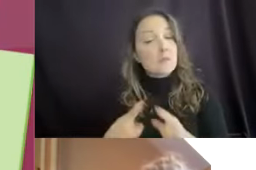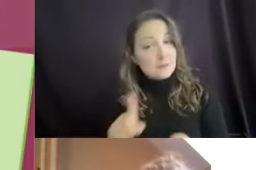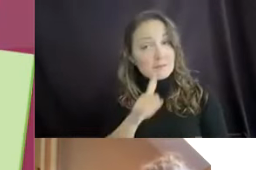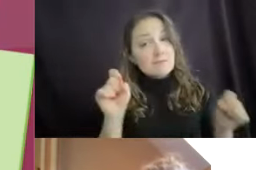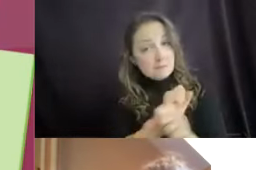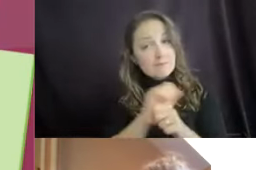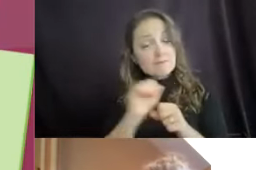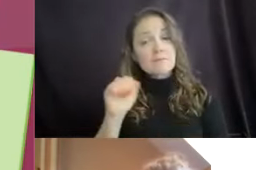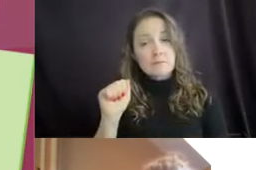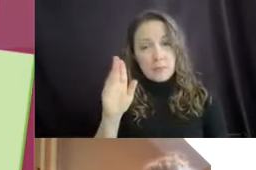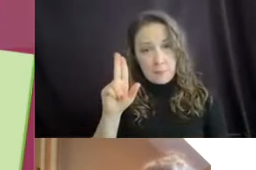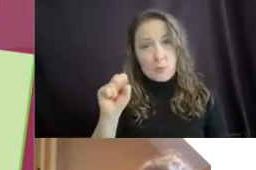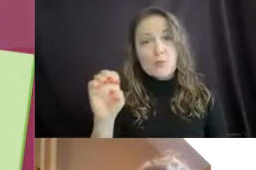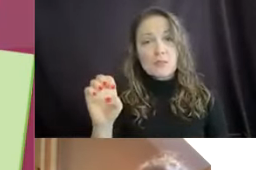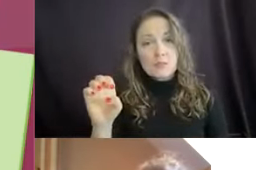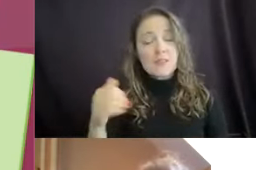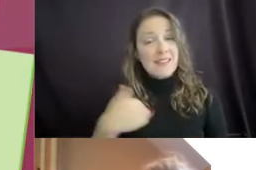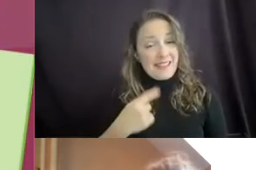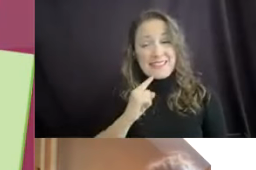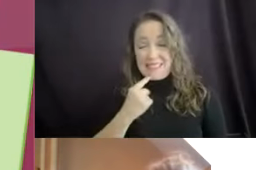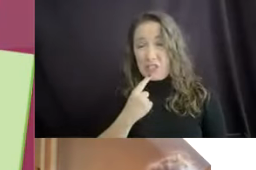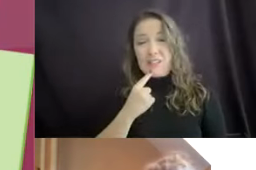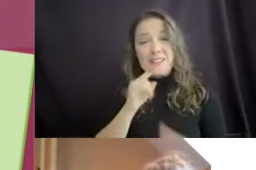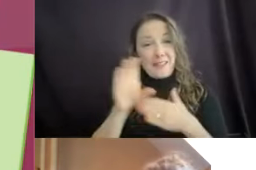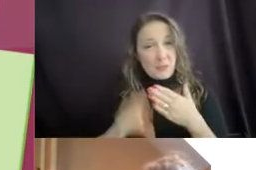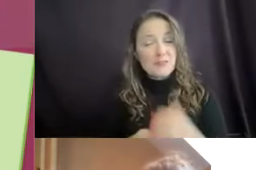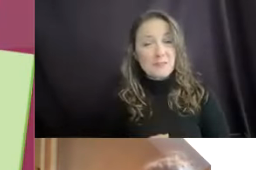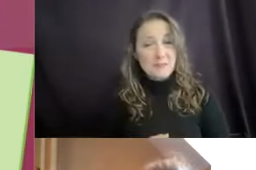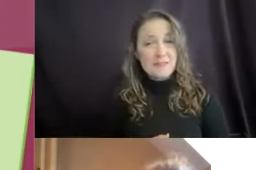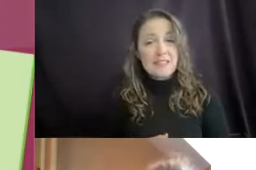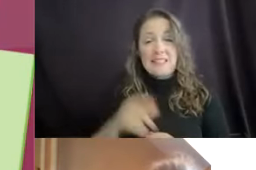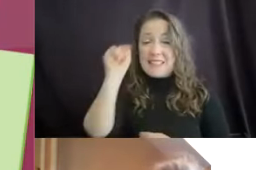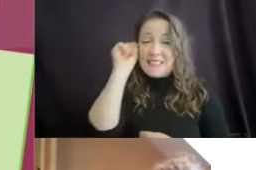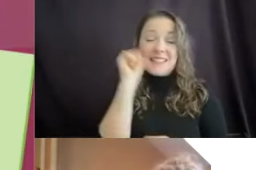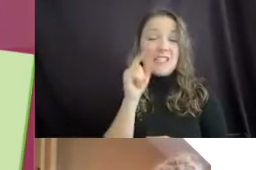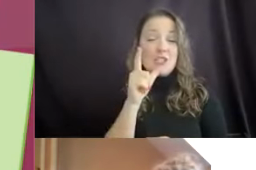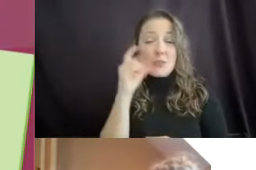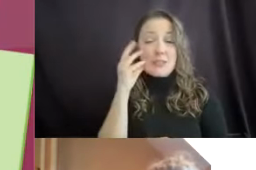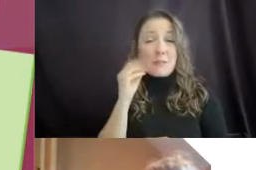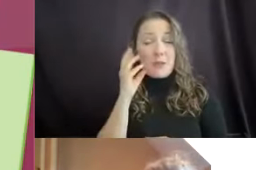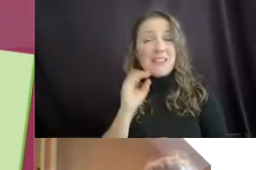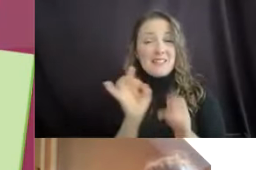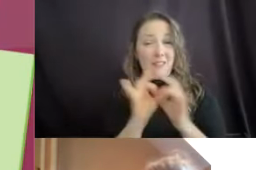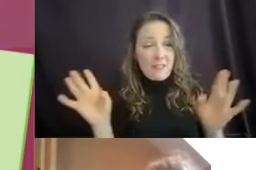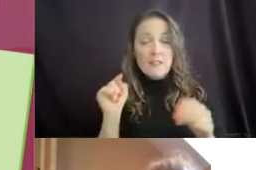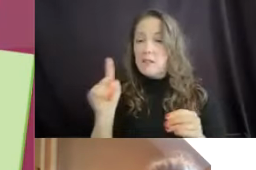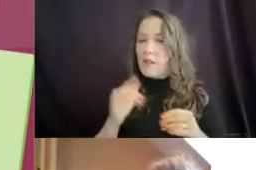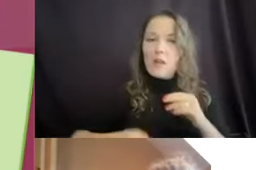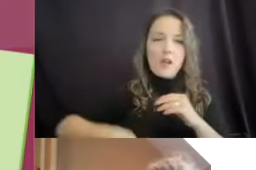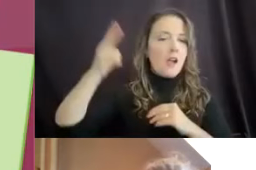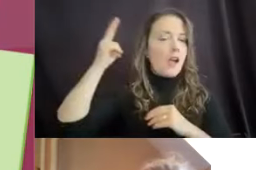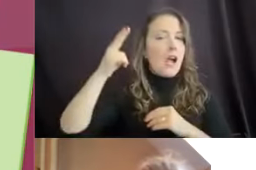has really serious consequences. Teens who experience dating violence are at a much higher risk than